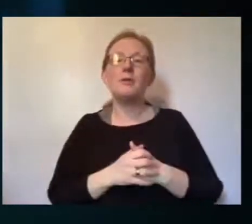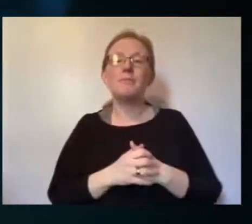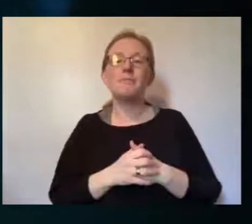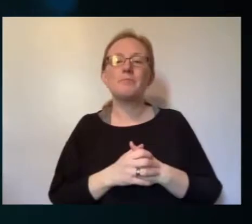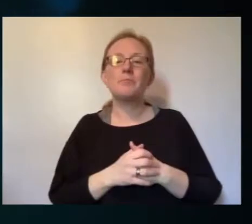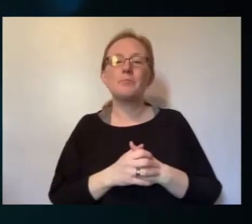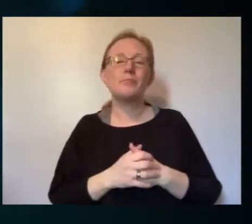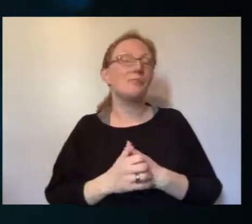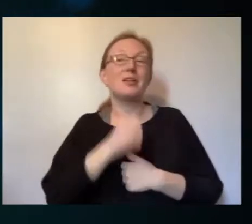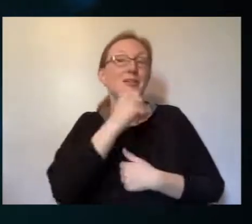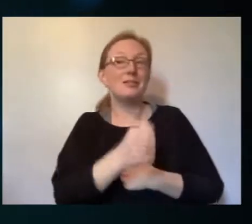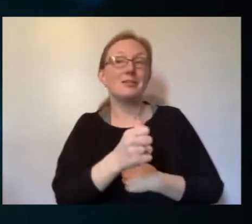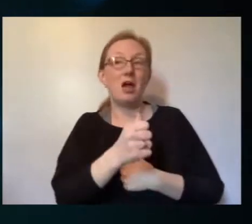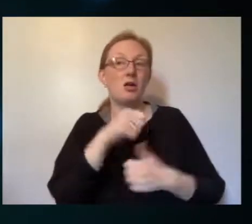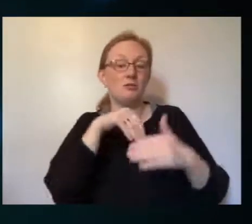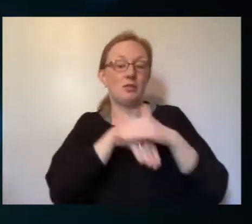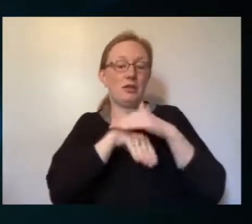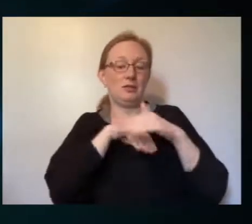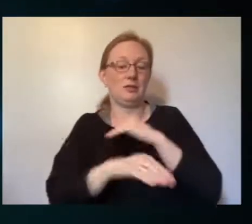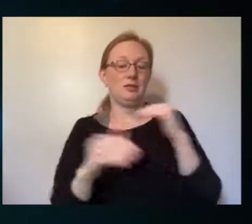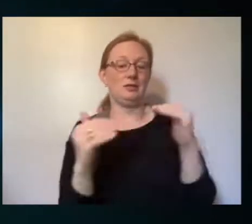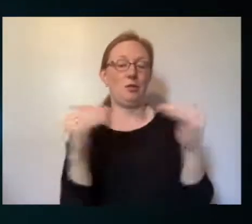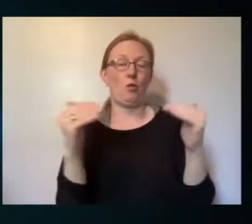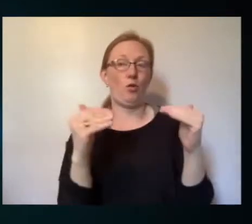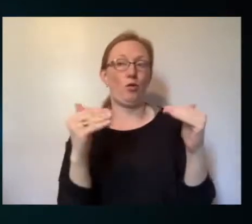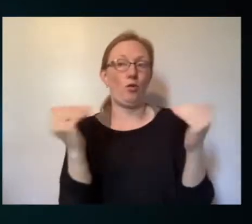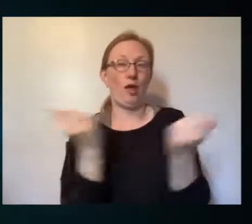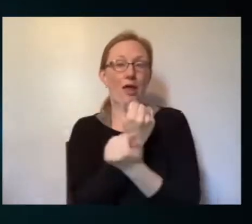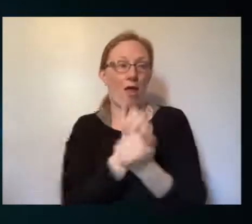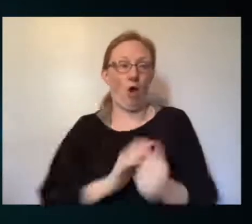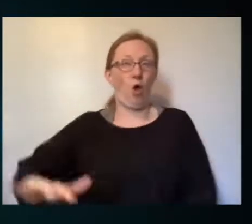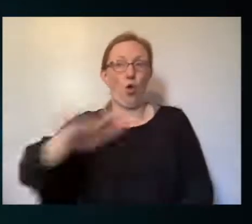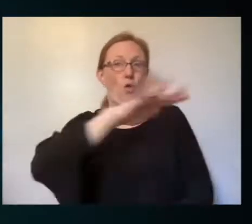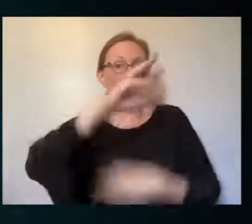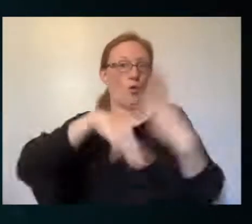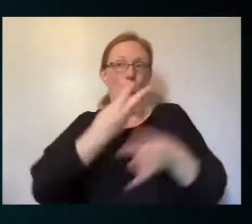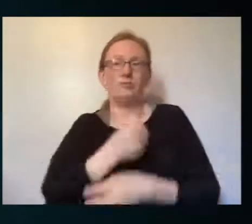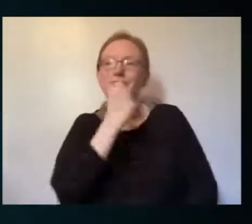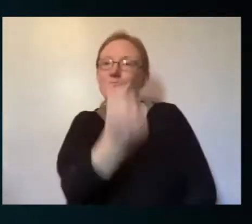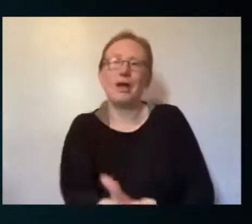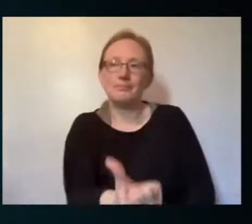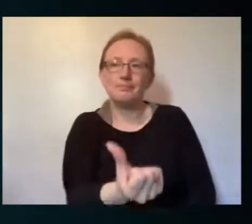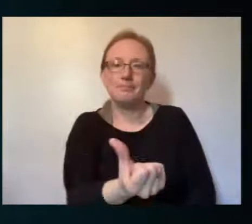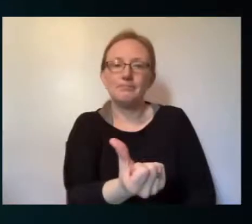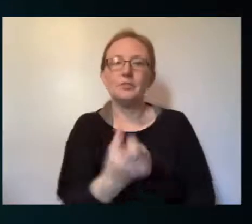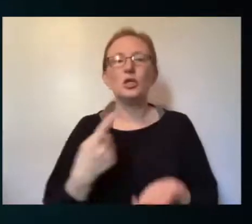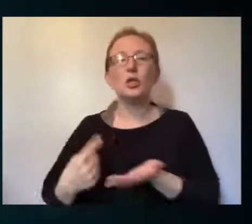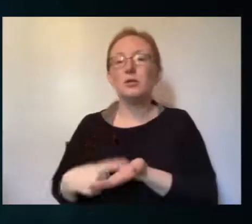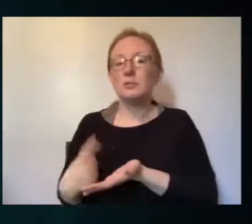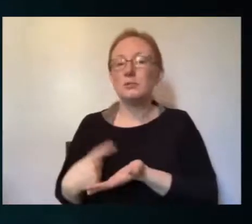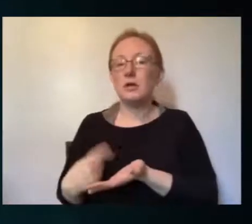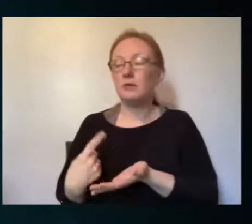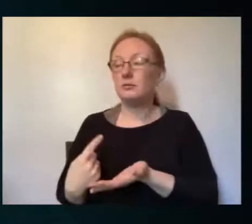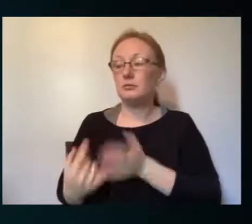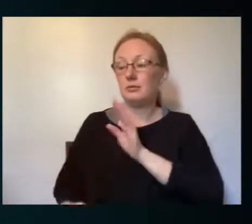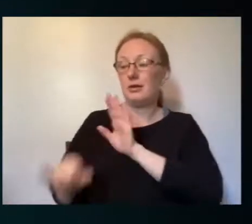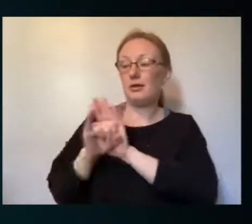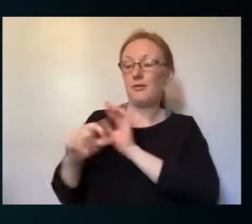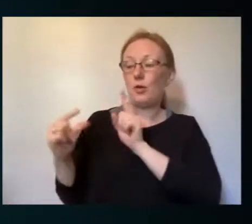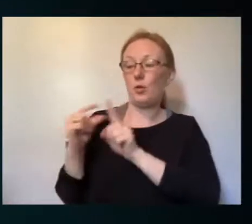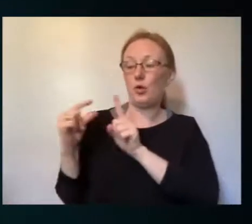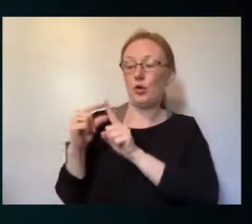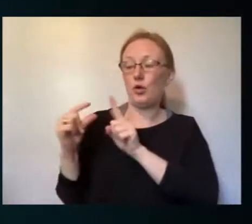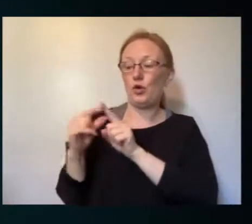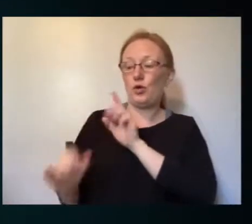has equal access to these institutions, to these communities, or to this knowledge. So there may be times when identifying words or phrases